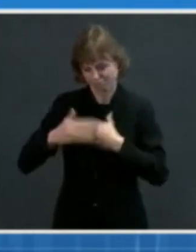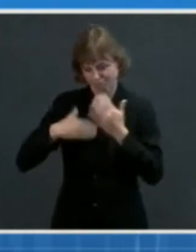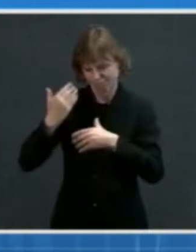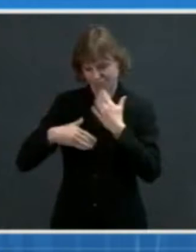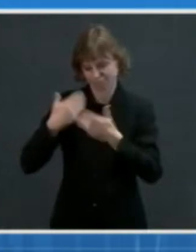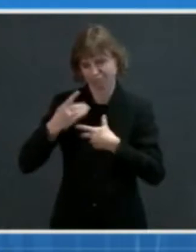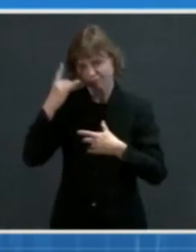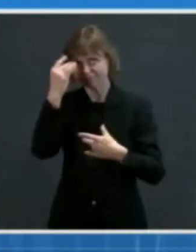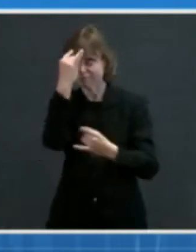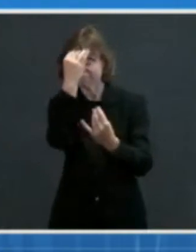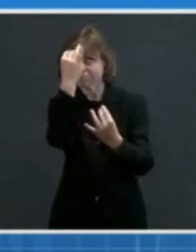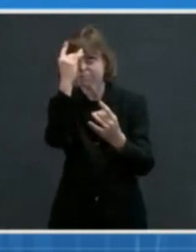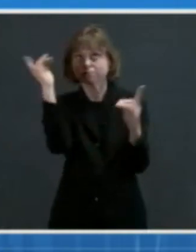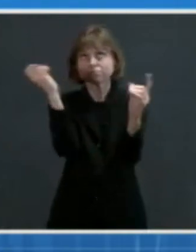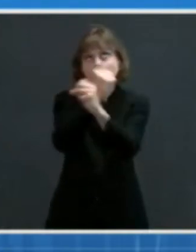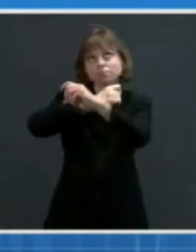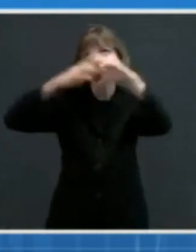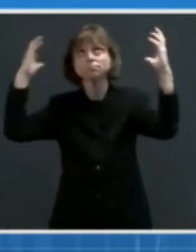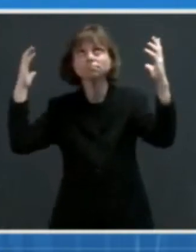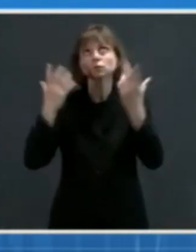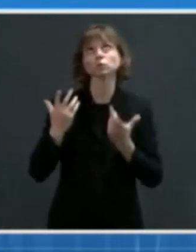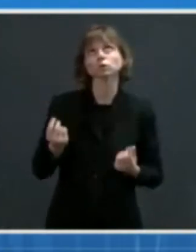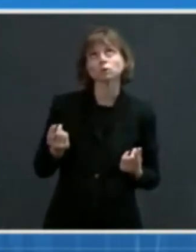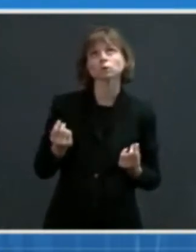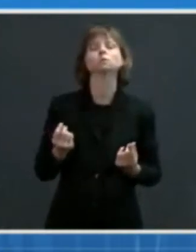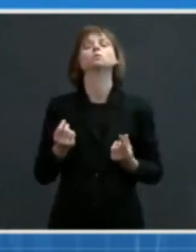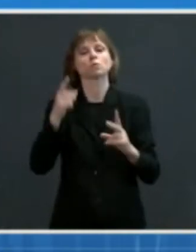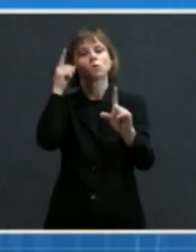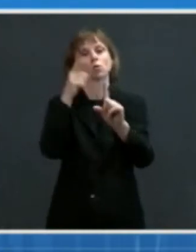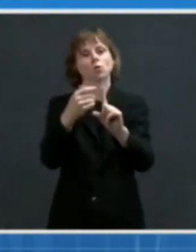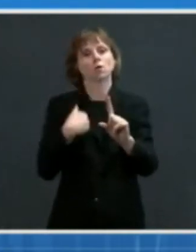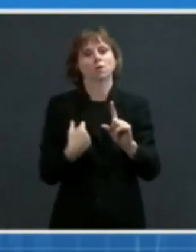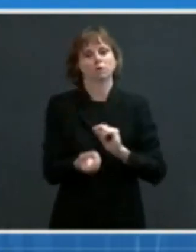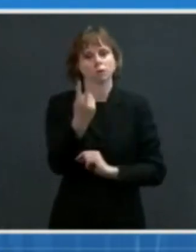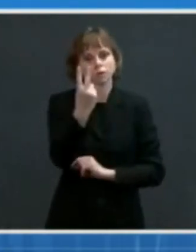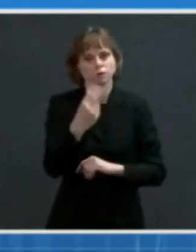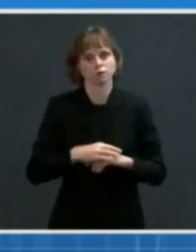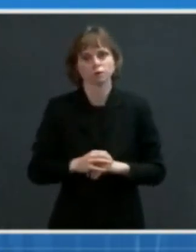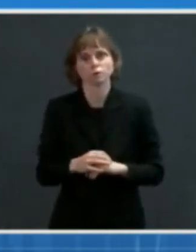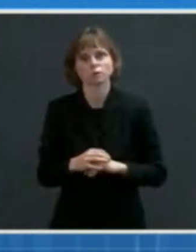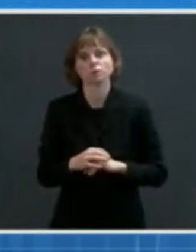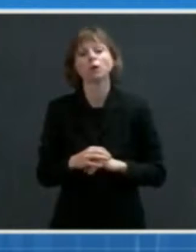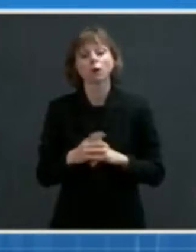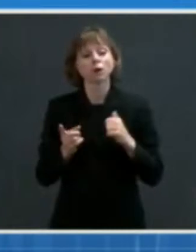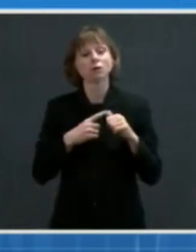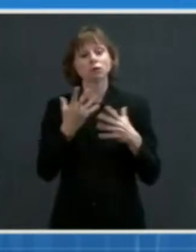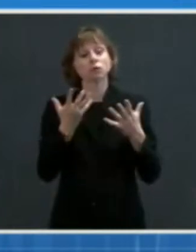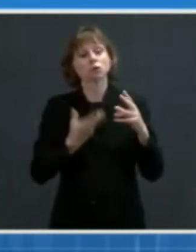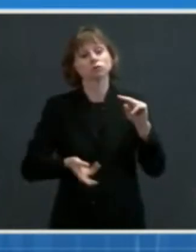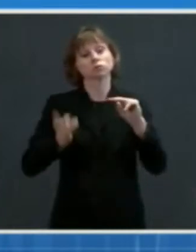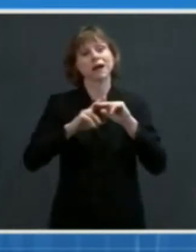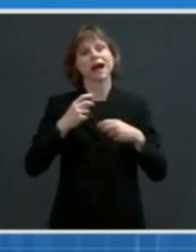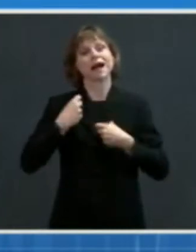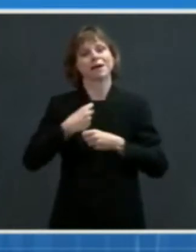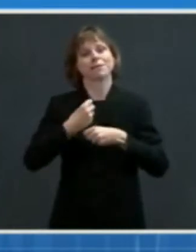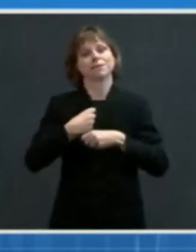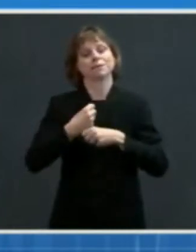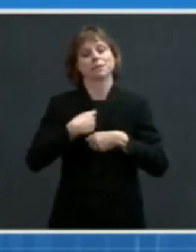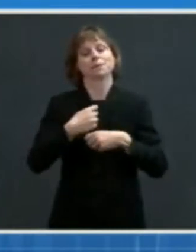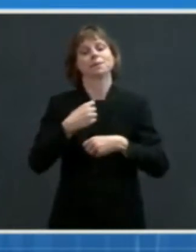think big. We set out to do two things. First, increase the production of the vaccine